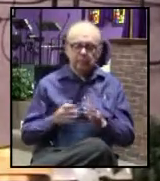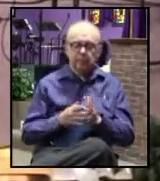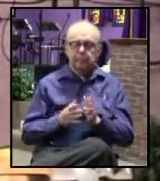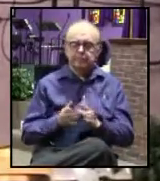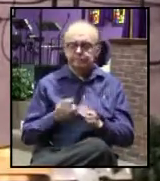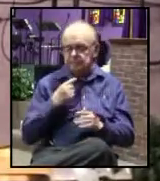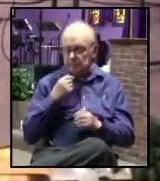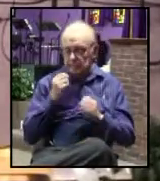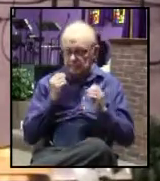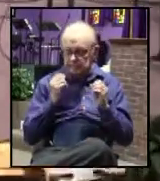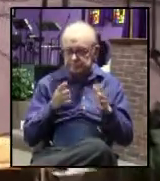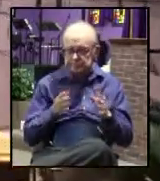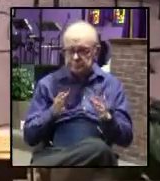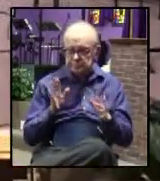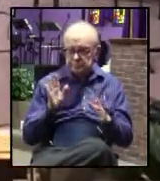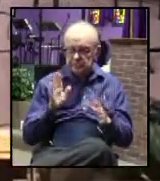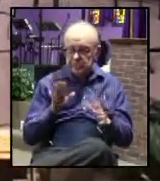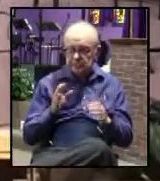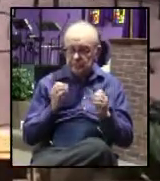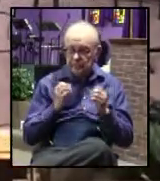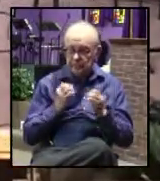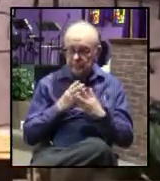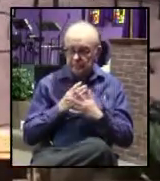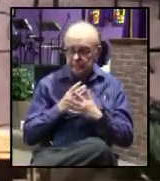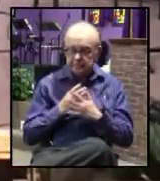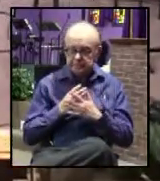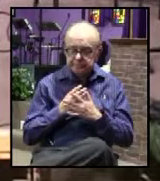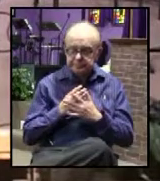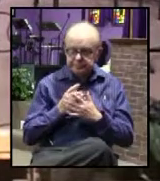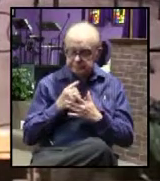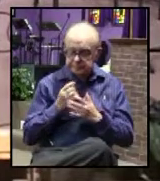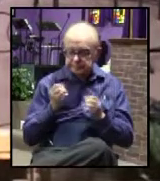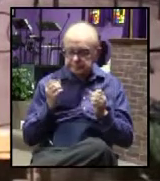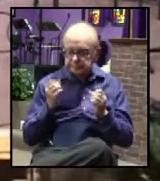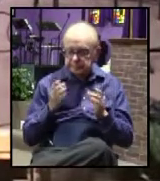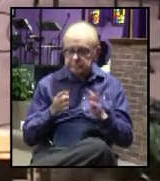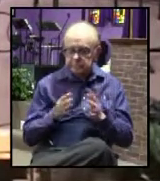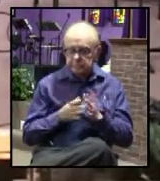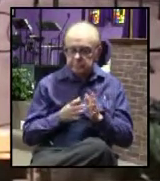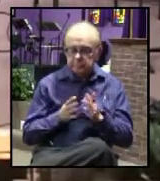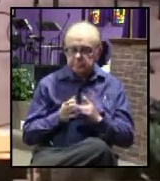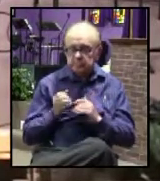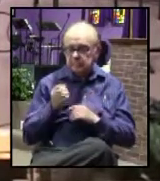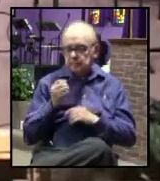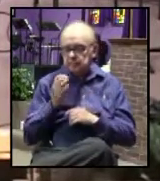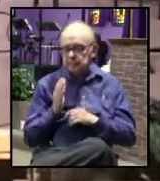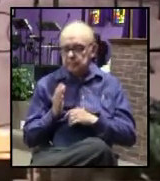telling the Father His fears. He's telling the Father,